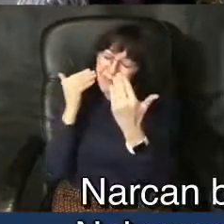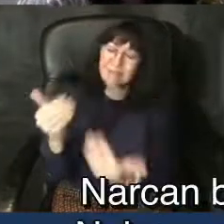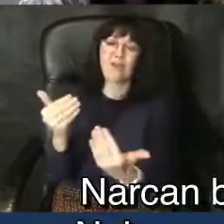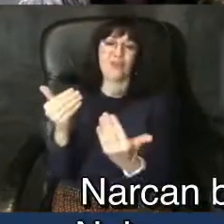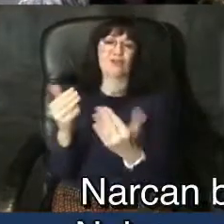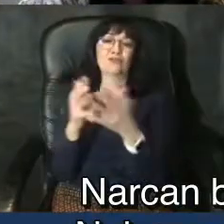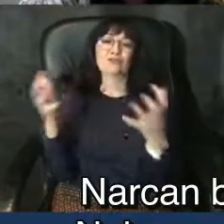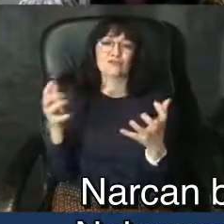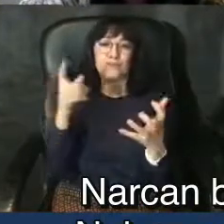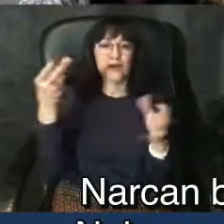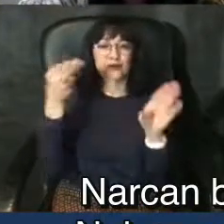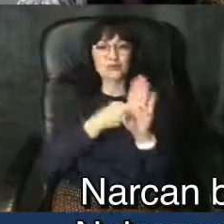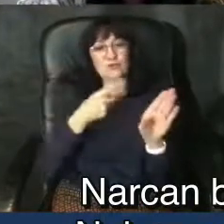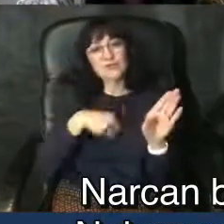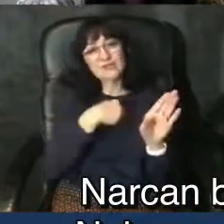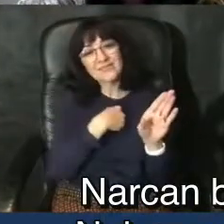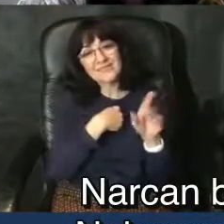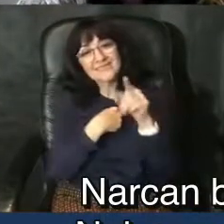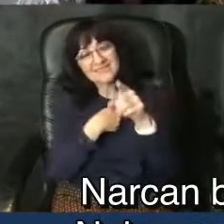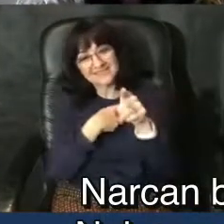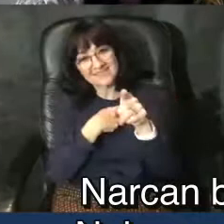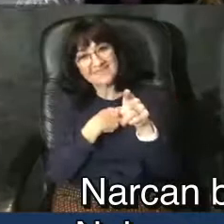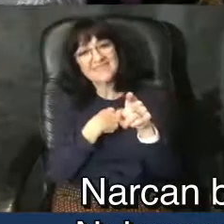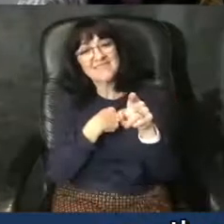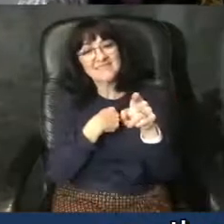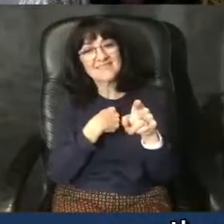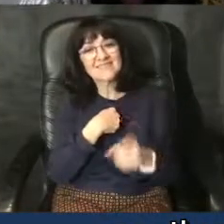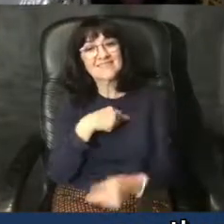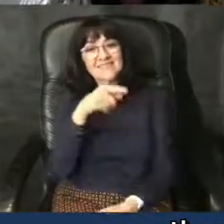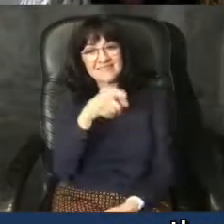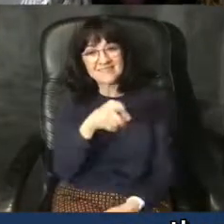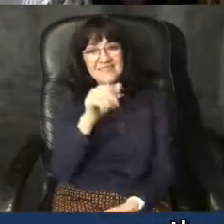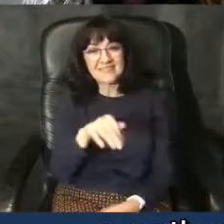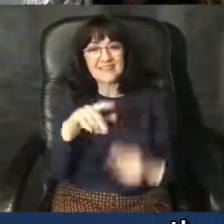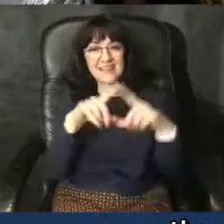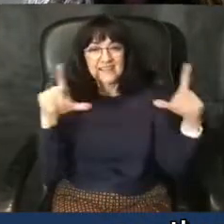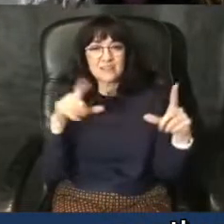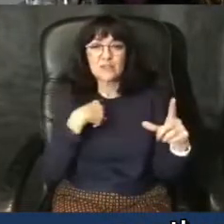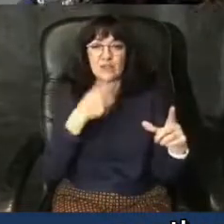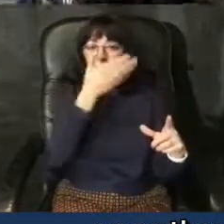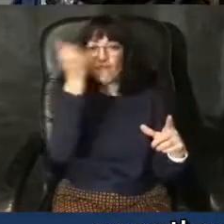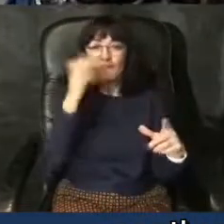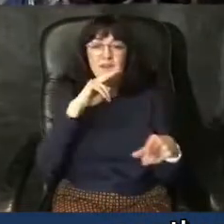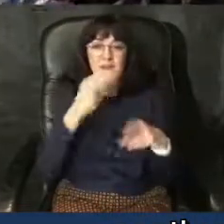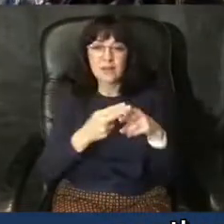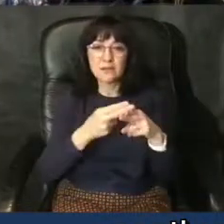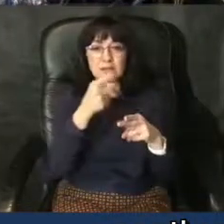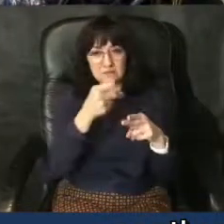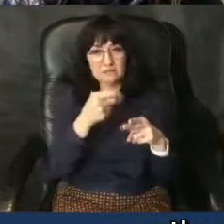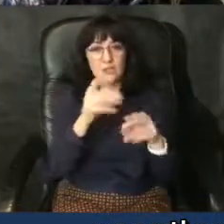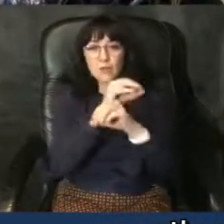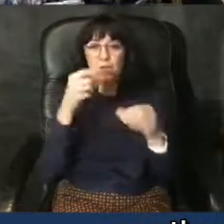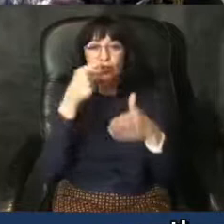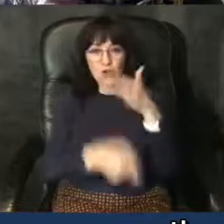you. Today. I'm advertising your new Narcan before we sign out. Naloxone, right? We forgot to mention free naloxone, or naloxone is